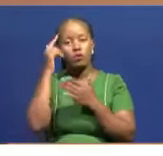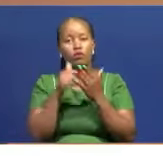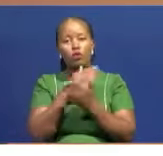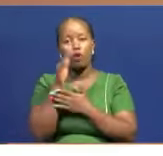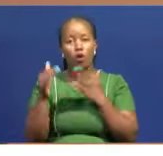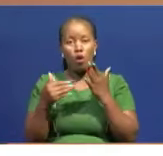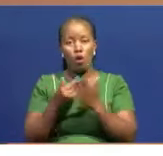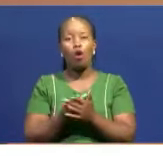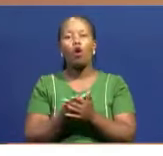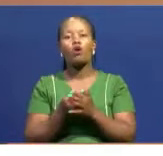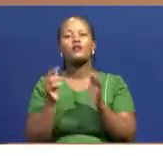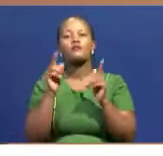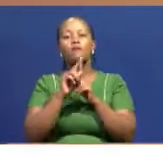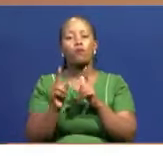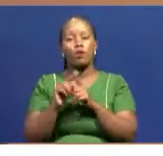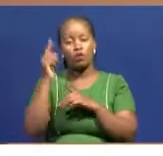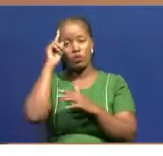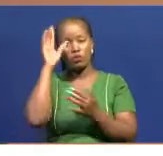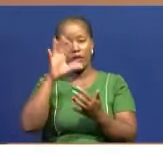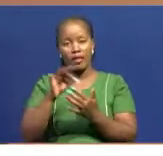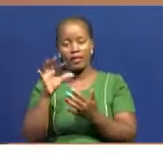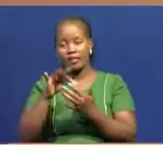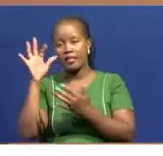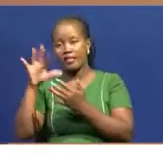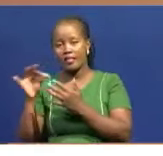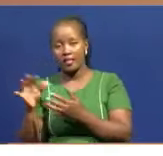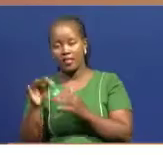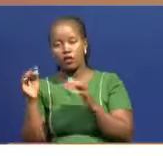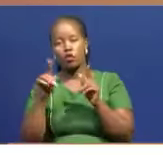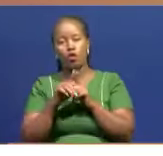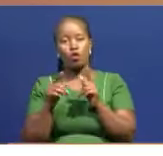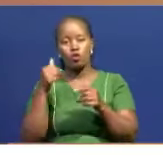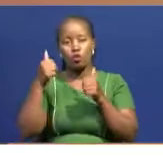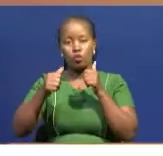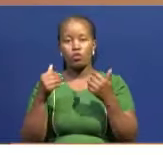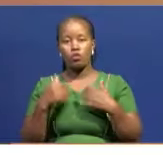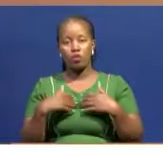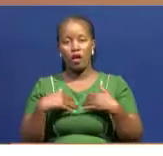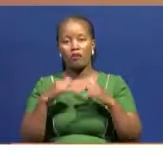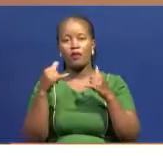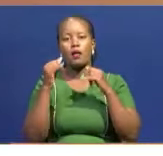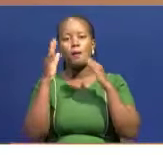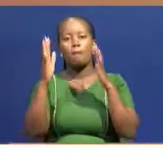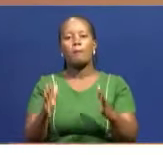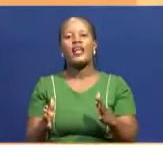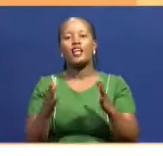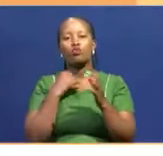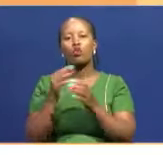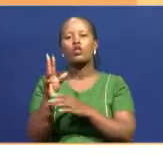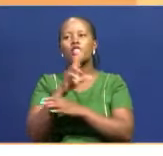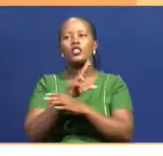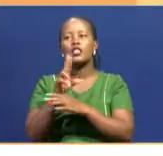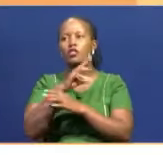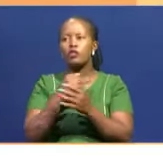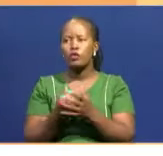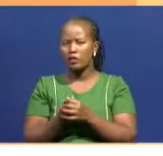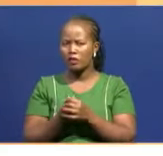good platform for the selectors of the Simbas to also see which players they'd like to use. Well, what would you